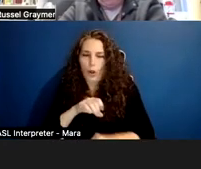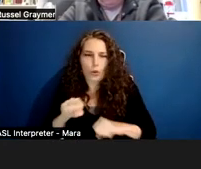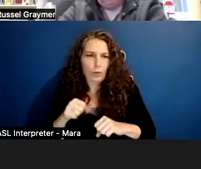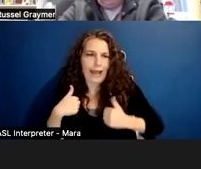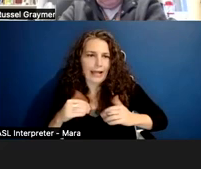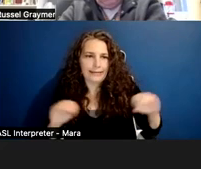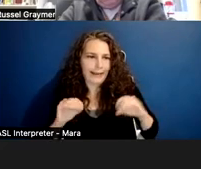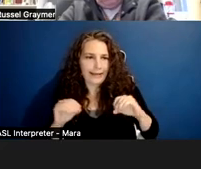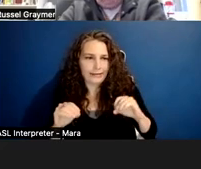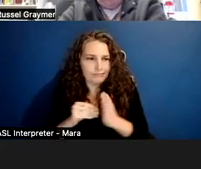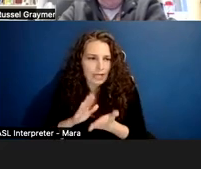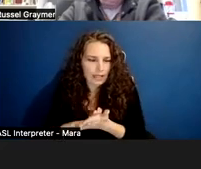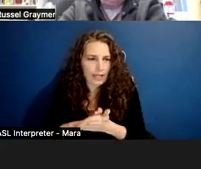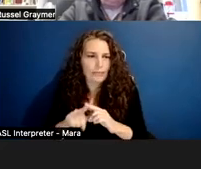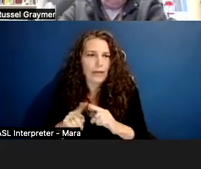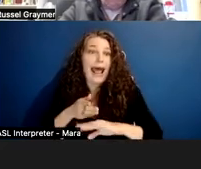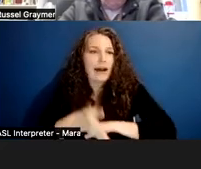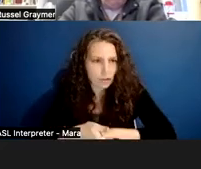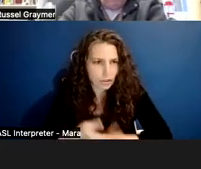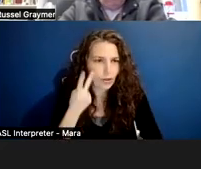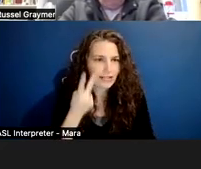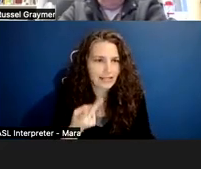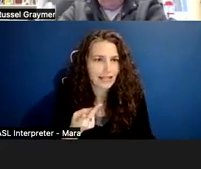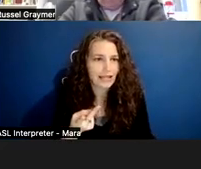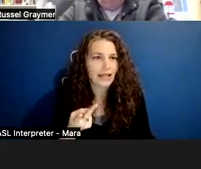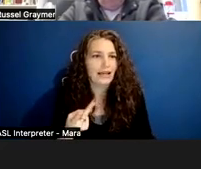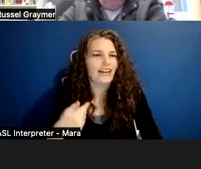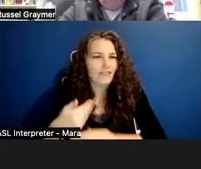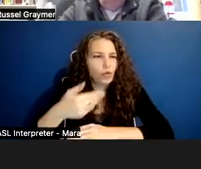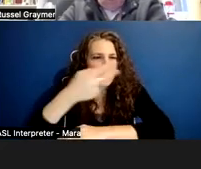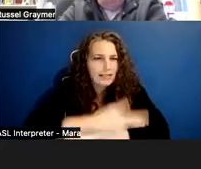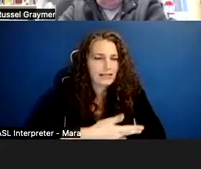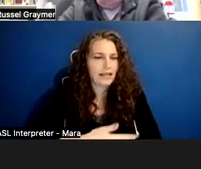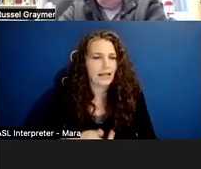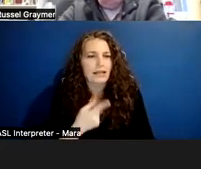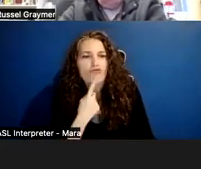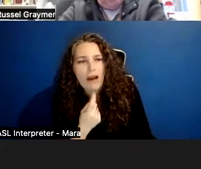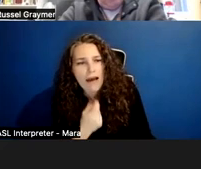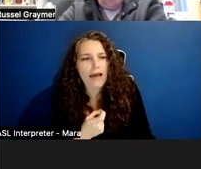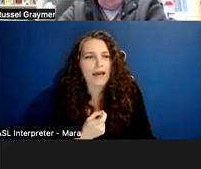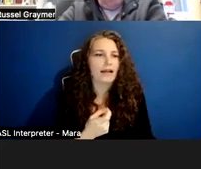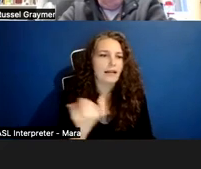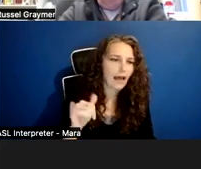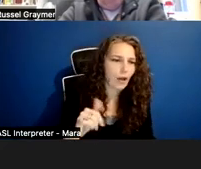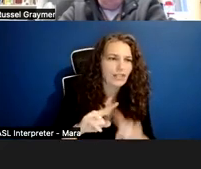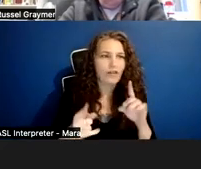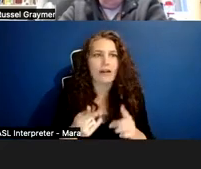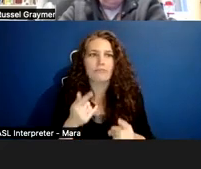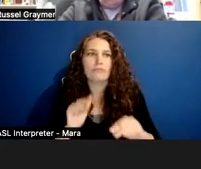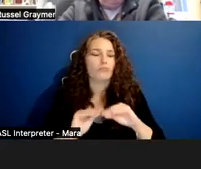the earthquake. The patch of red and yellow and bright colors shows the area